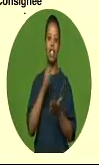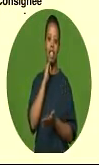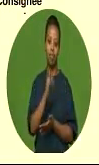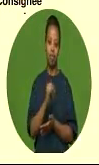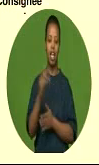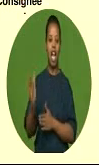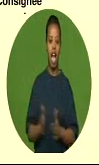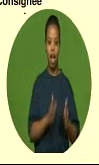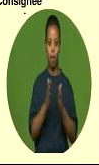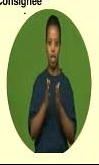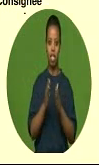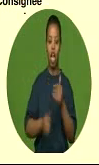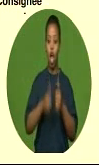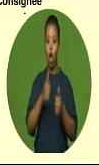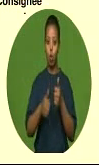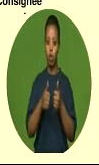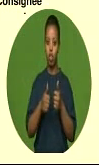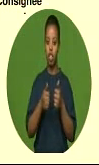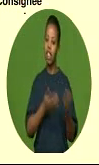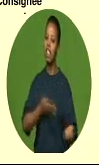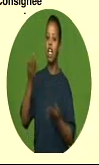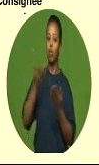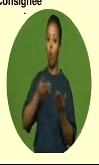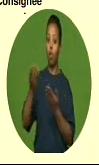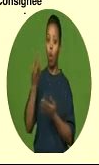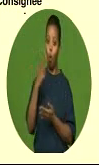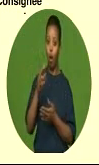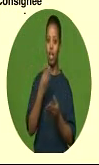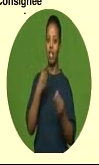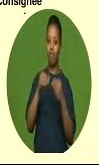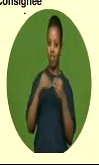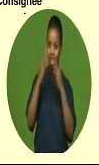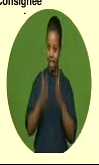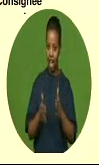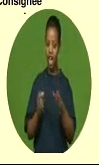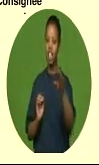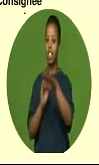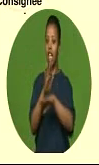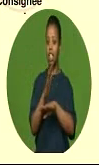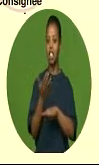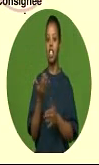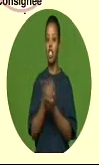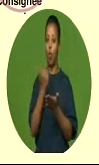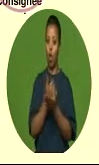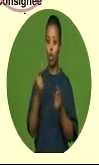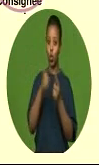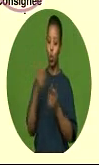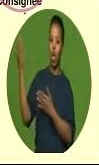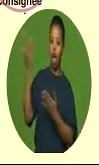method in which the exporter or seller sends the product to an